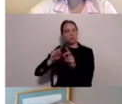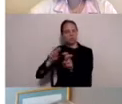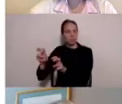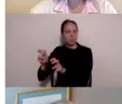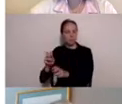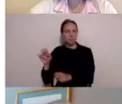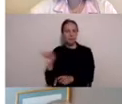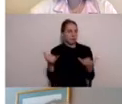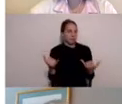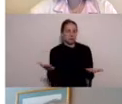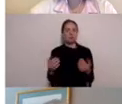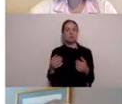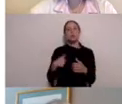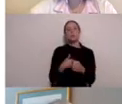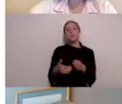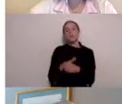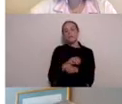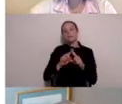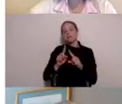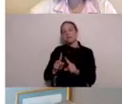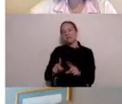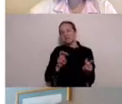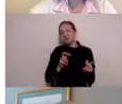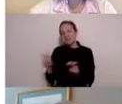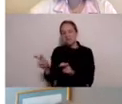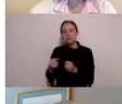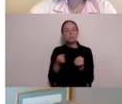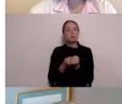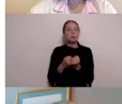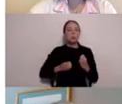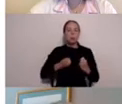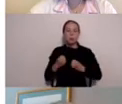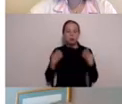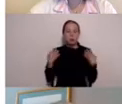covered topics like supporting emotional health during these very uncertain times,